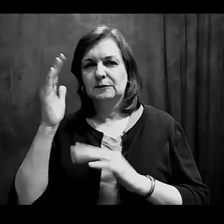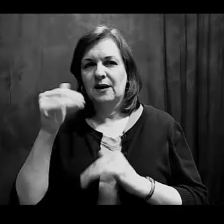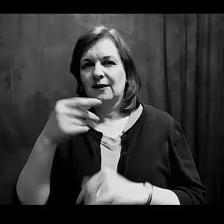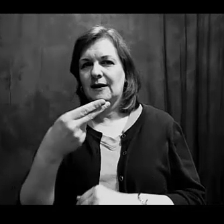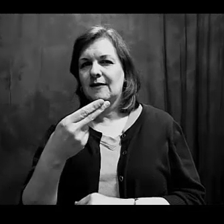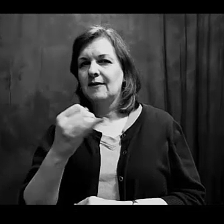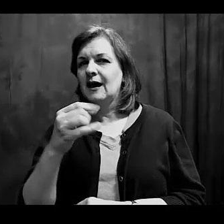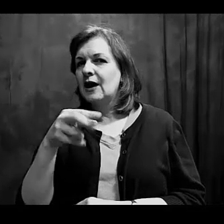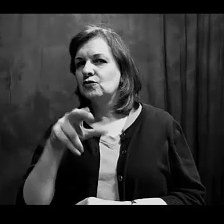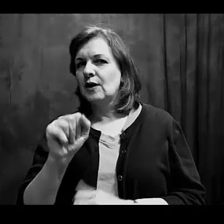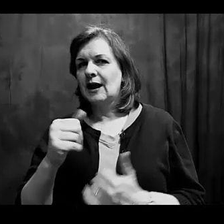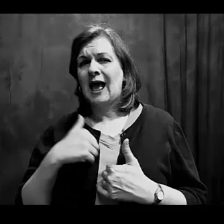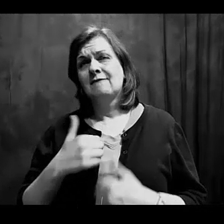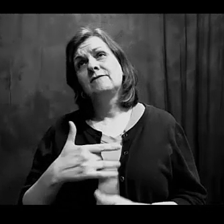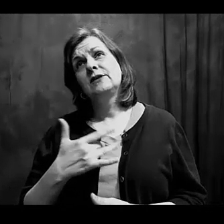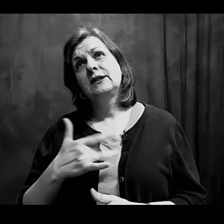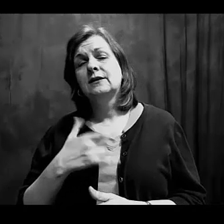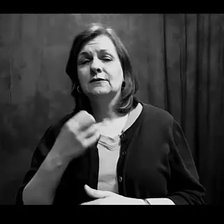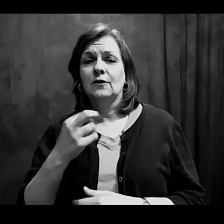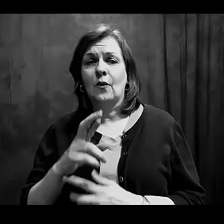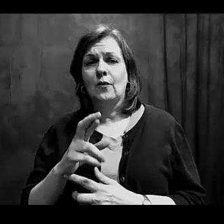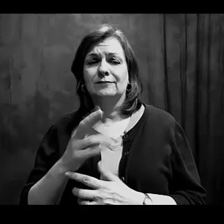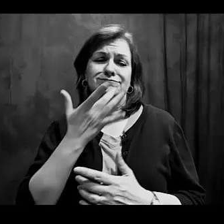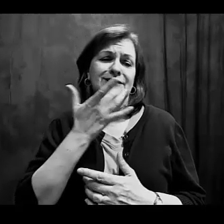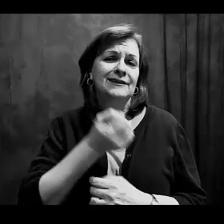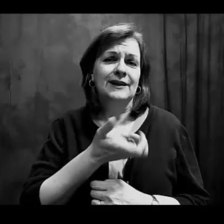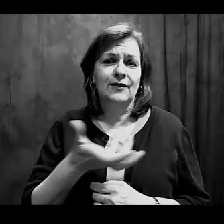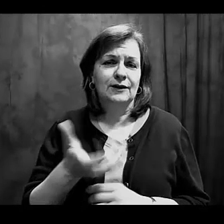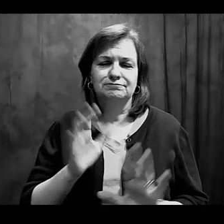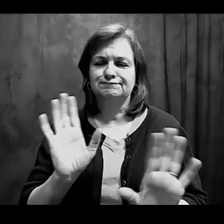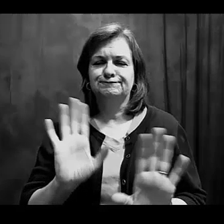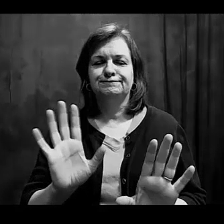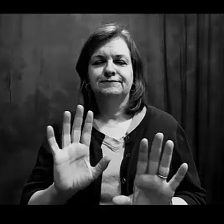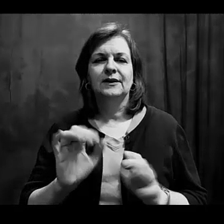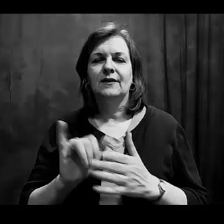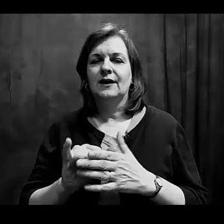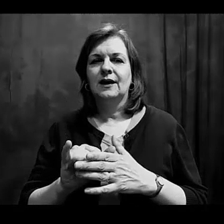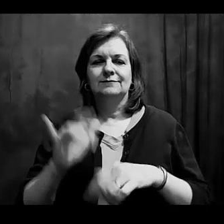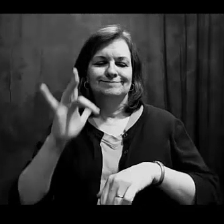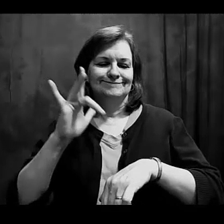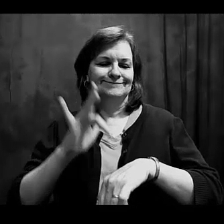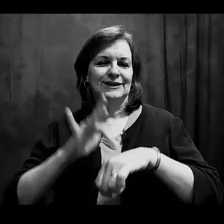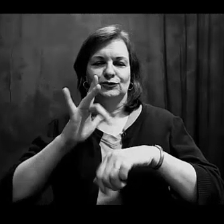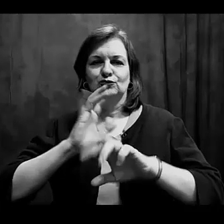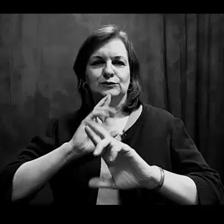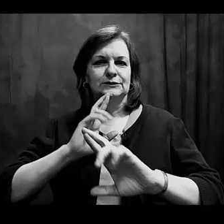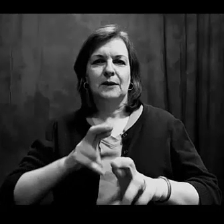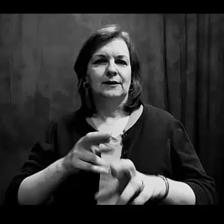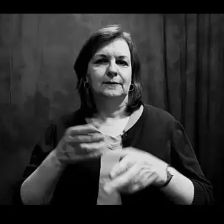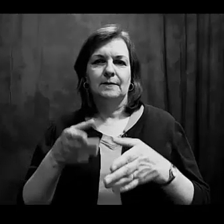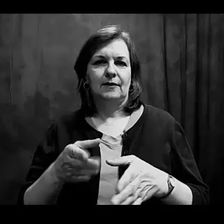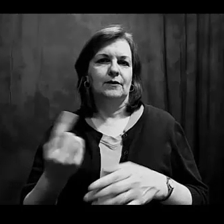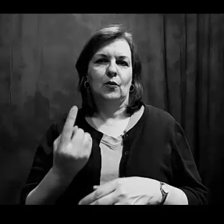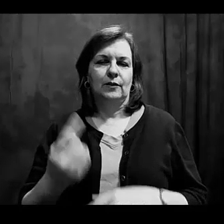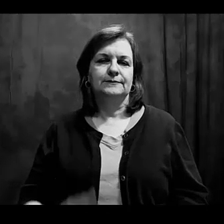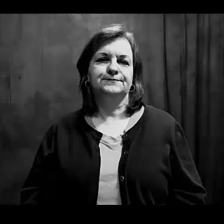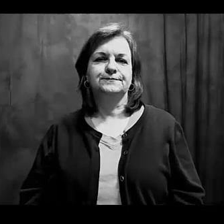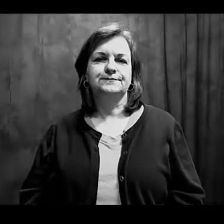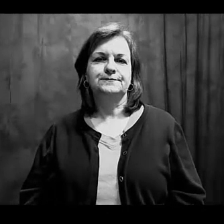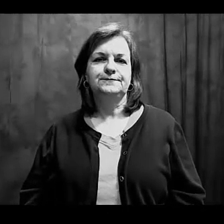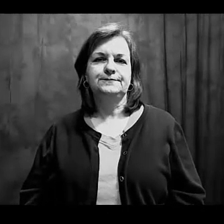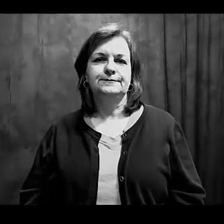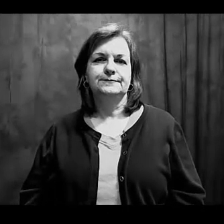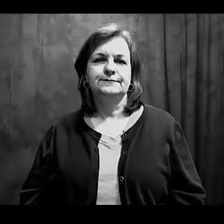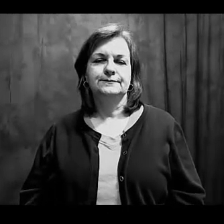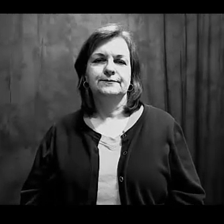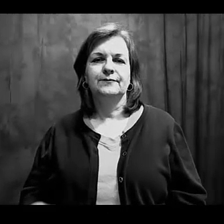to have feelings or to be able to really taste anything. This is really all a survival touch response mechanism. When we